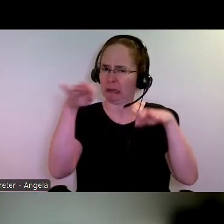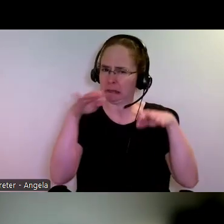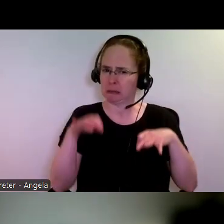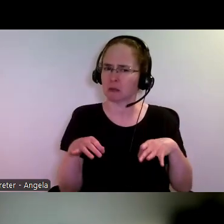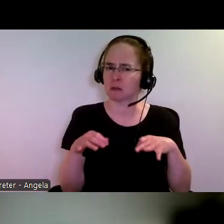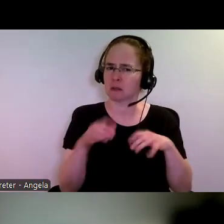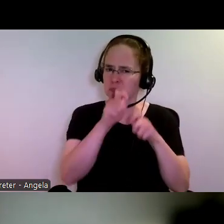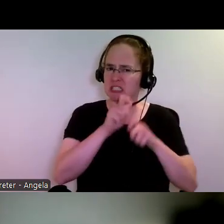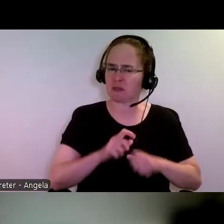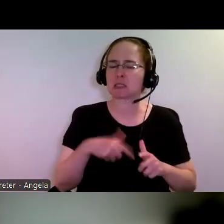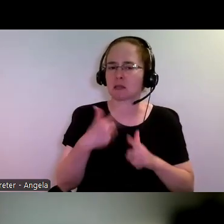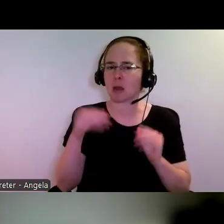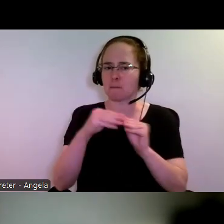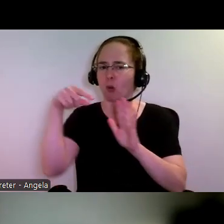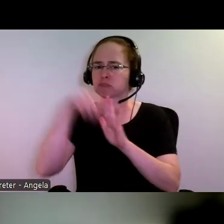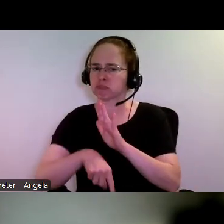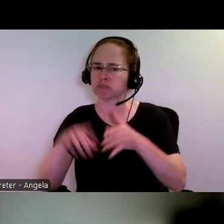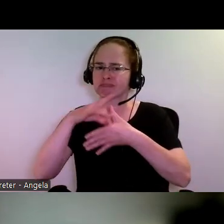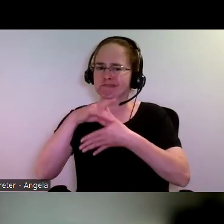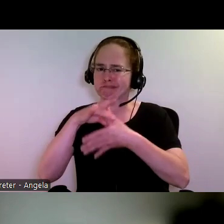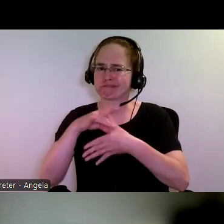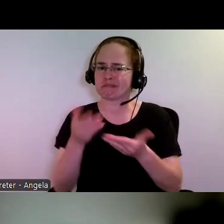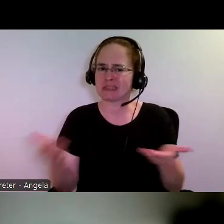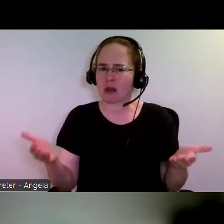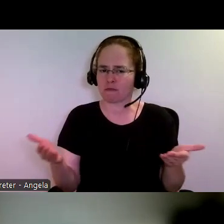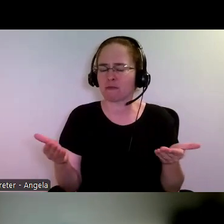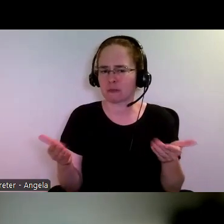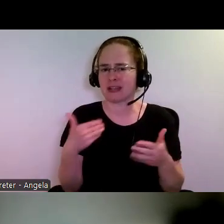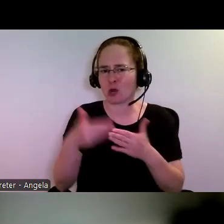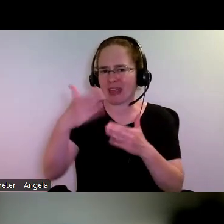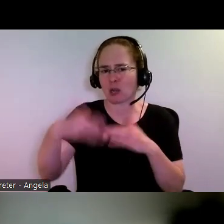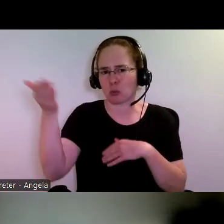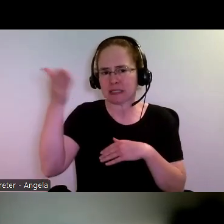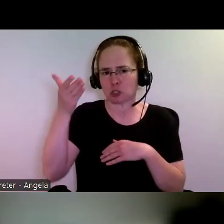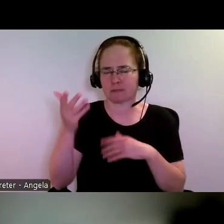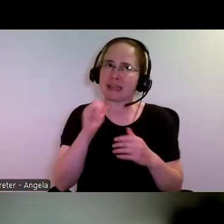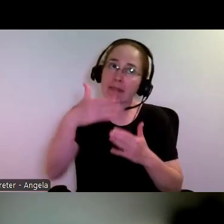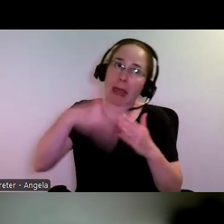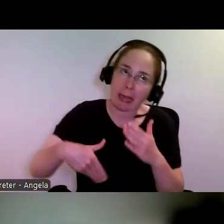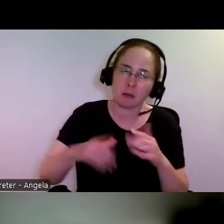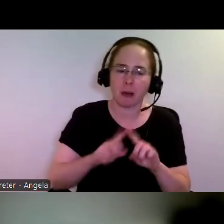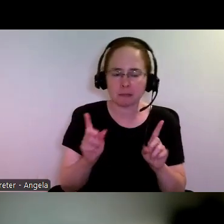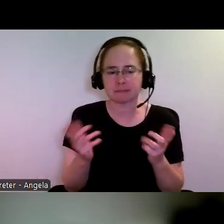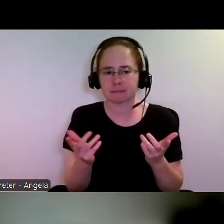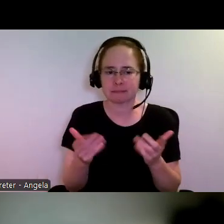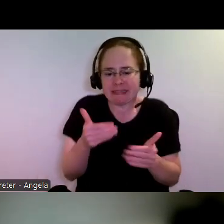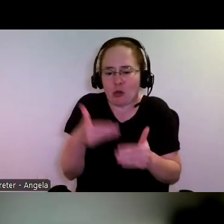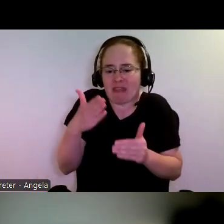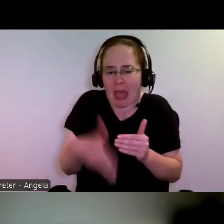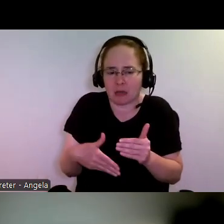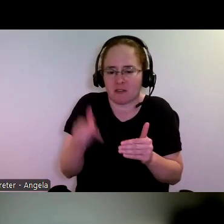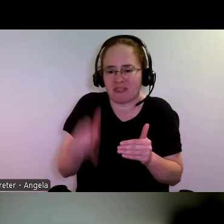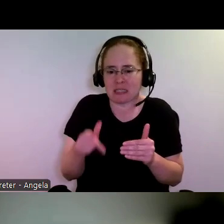dive into conversation on some of the meatier stuff towards the end of the present, or not the end of the presentation, but towards the end of